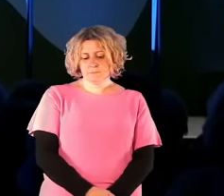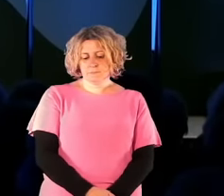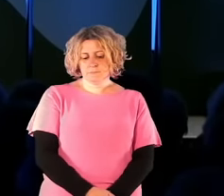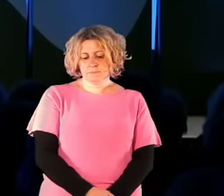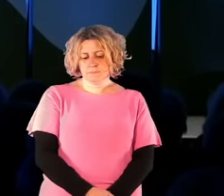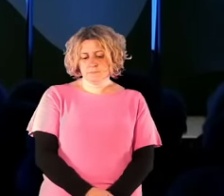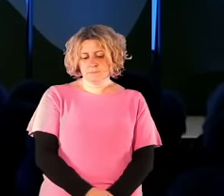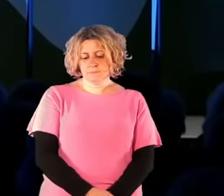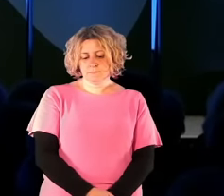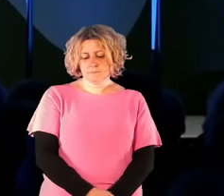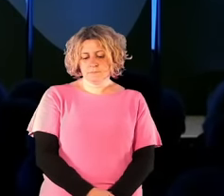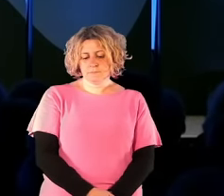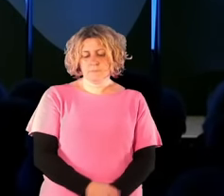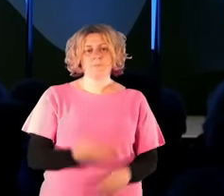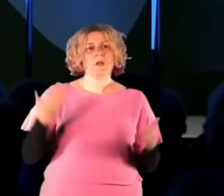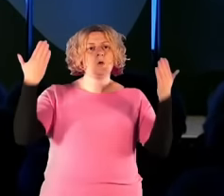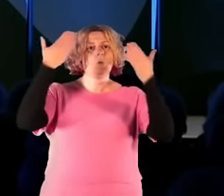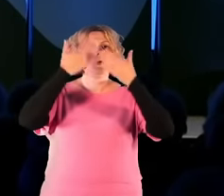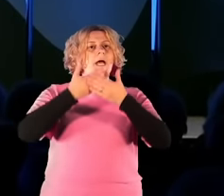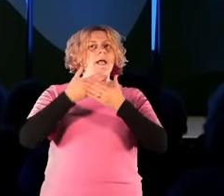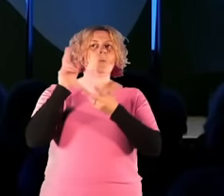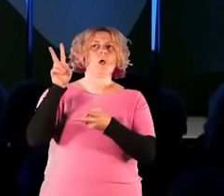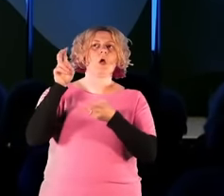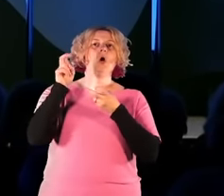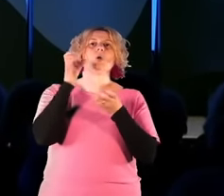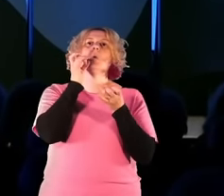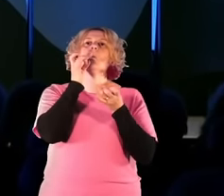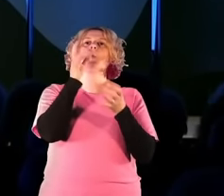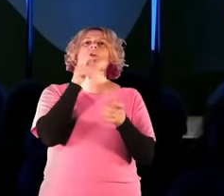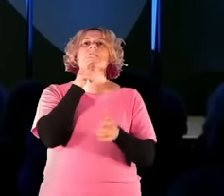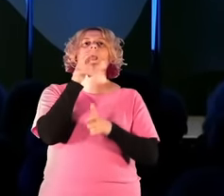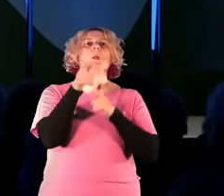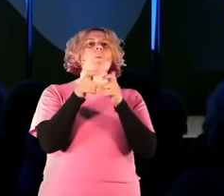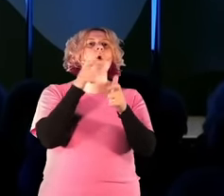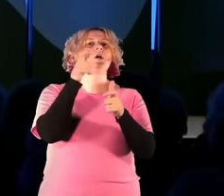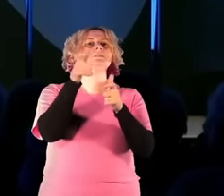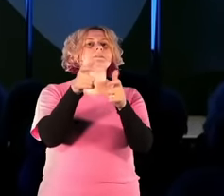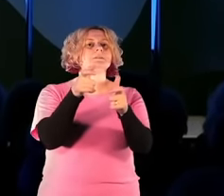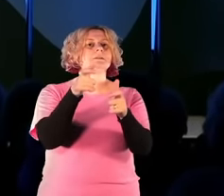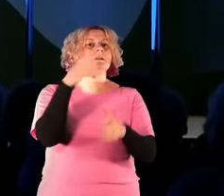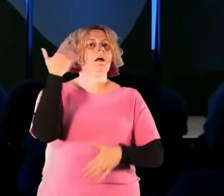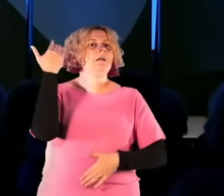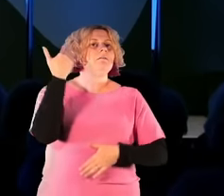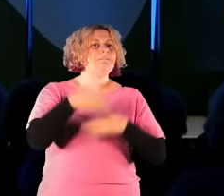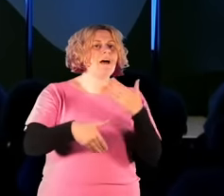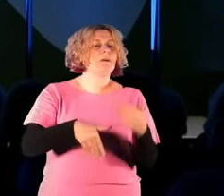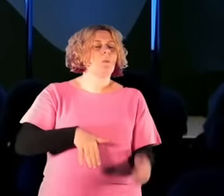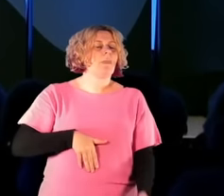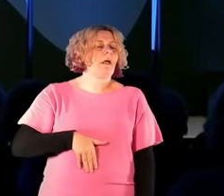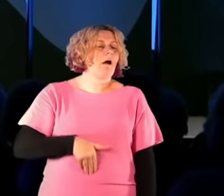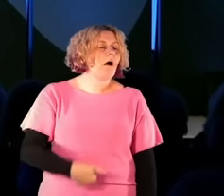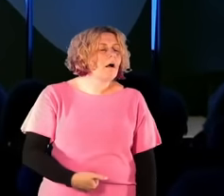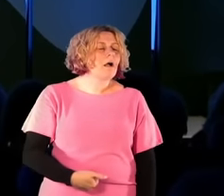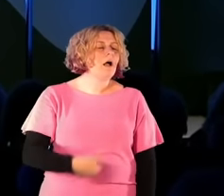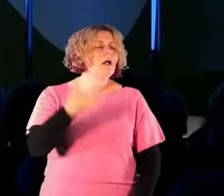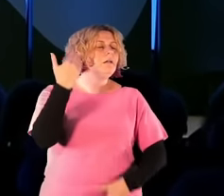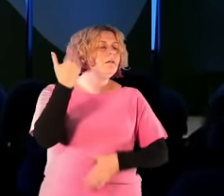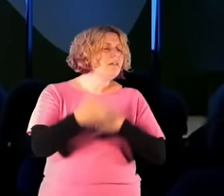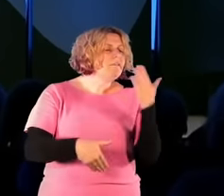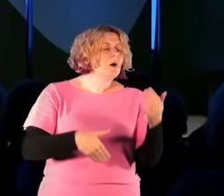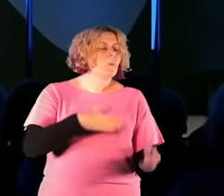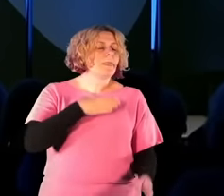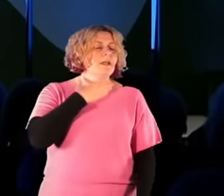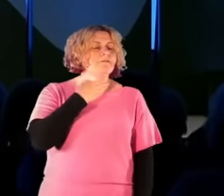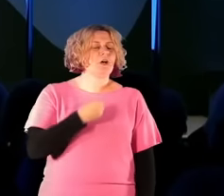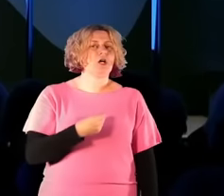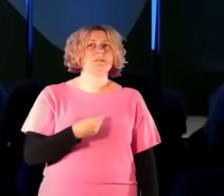Tonight we heard those wonderful, wonderful words, never again will they hunger, never again will they thirst. And Father,